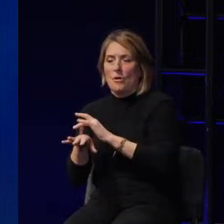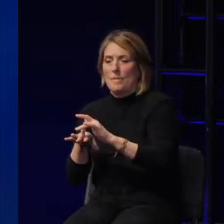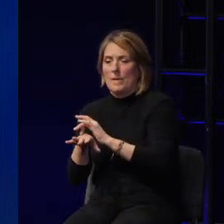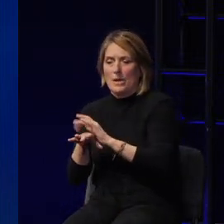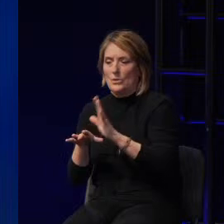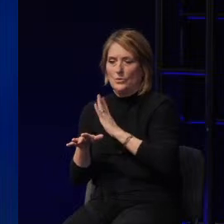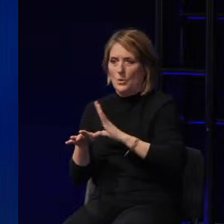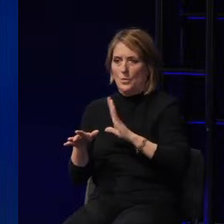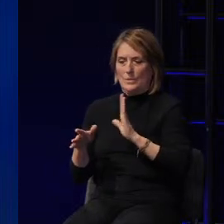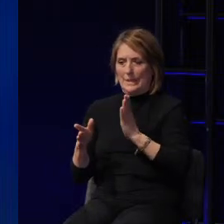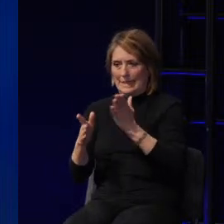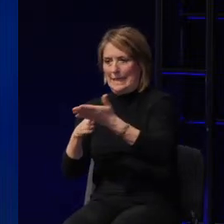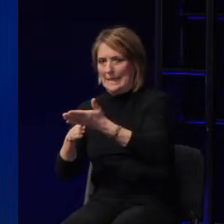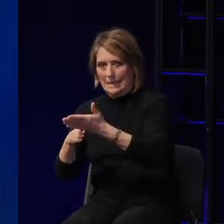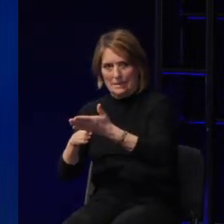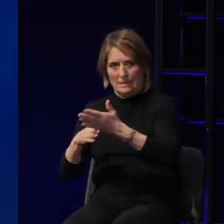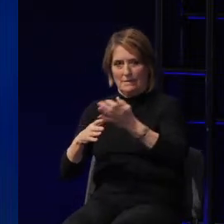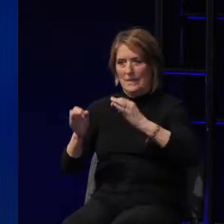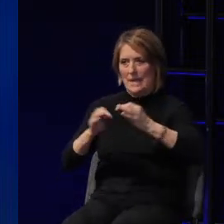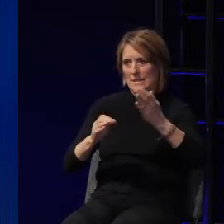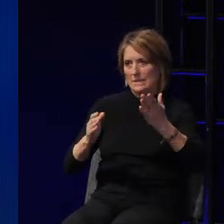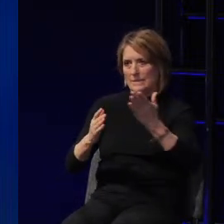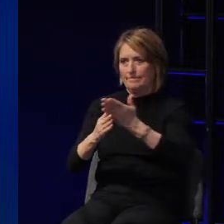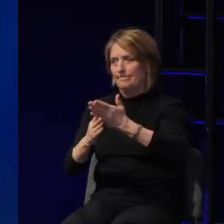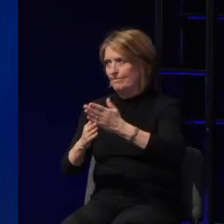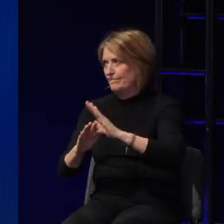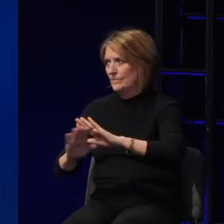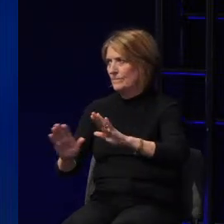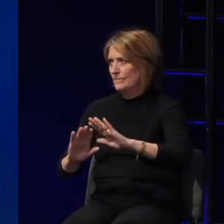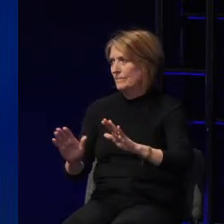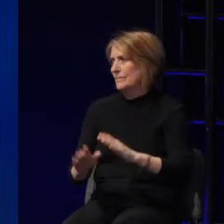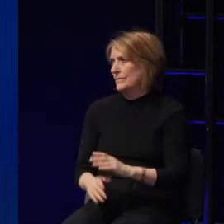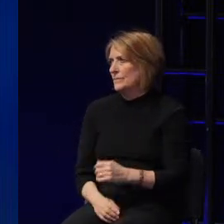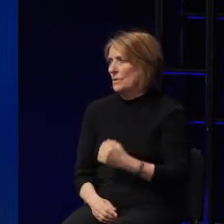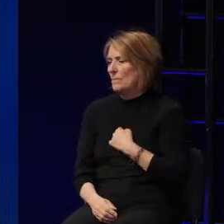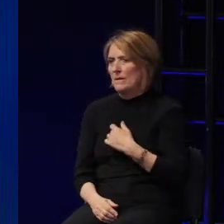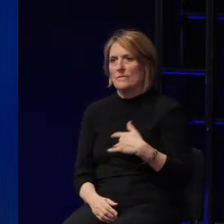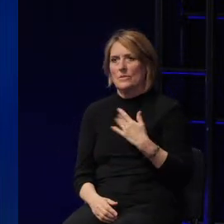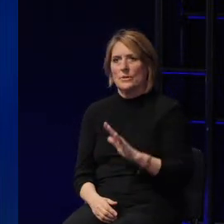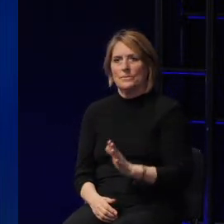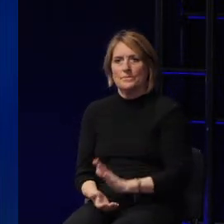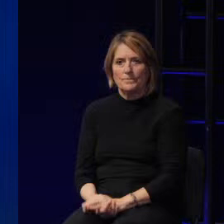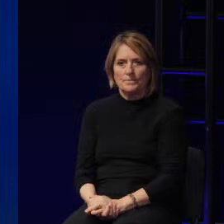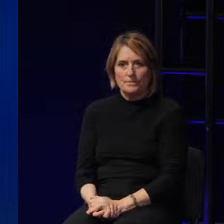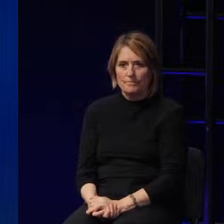the actors and what they're doing. That's not my view. Some people do it, but it's not my view at all.